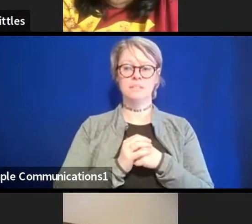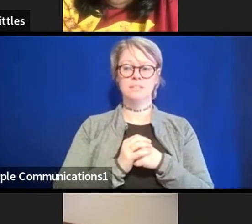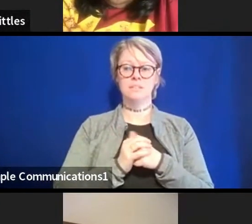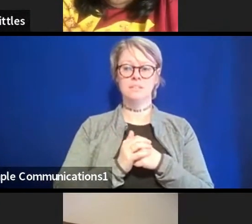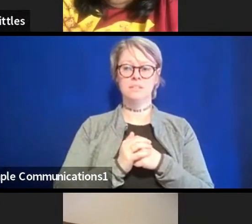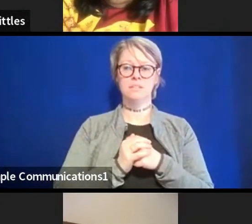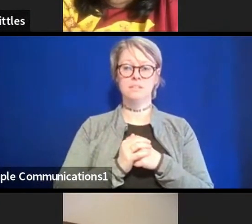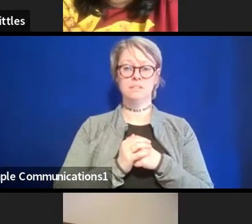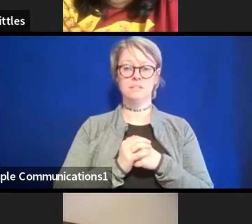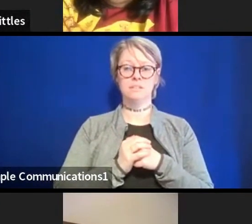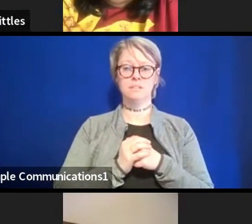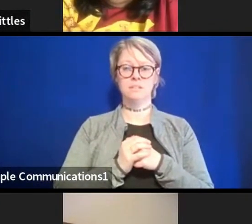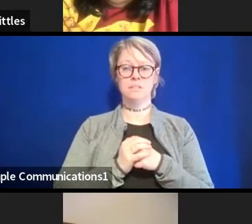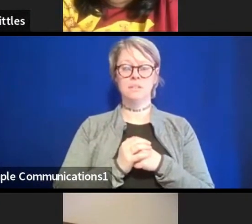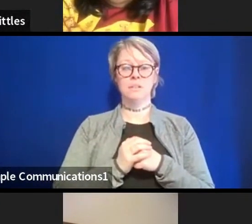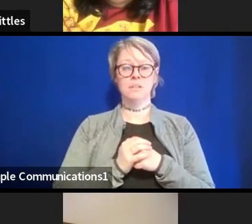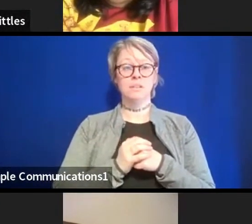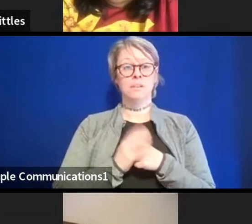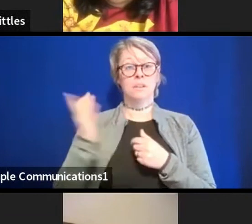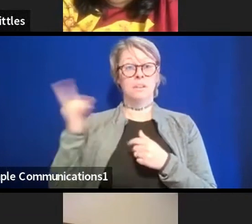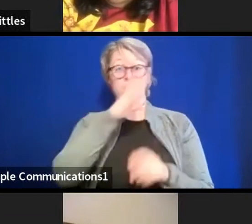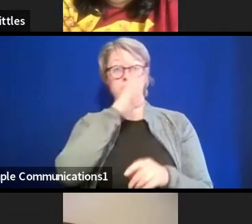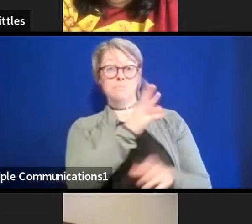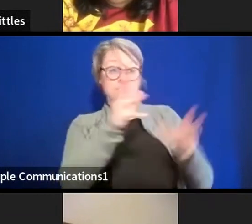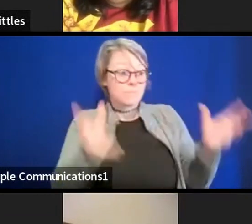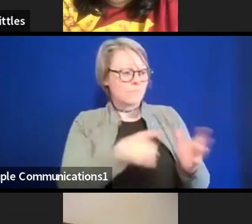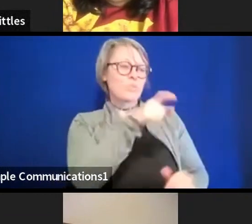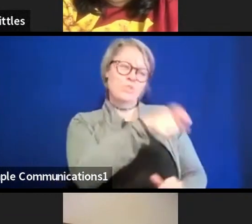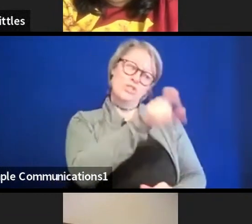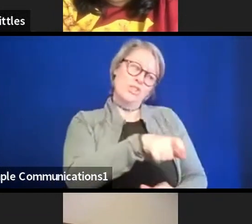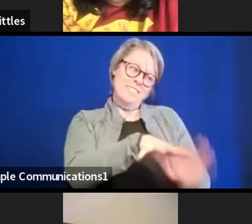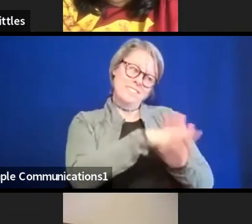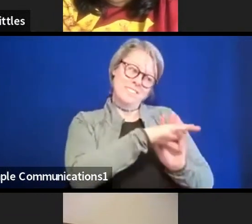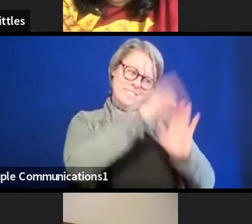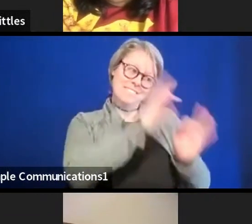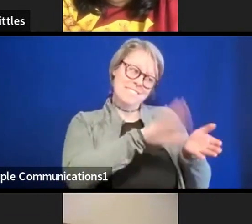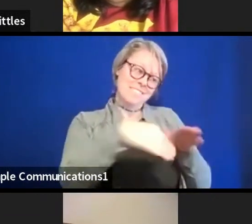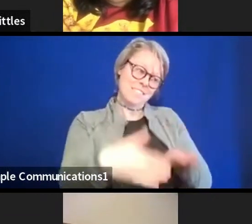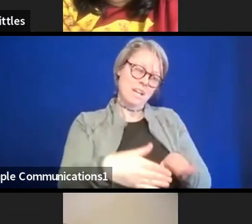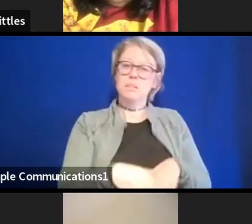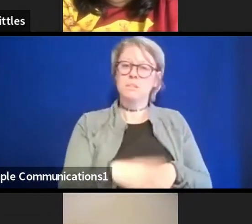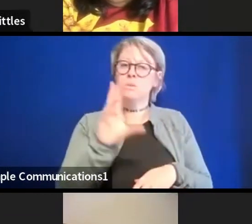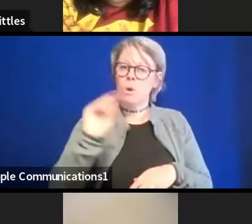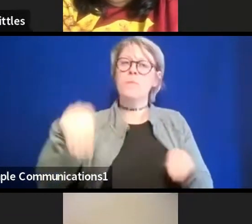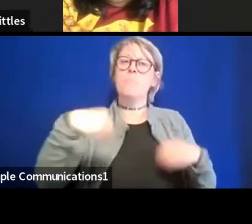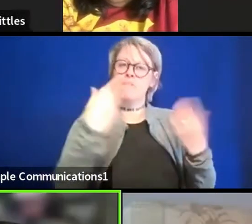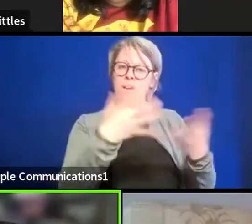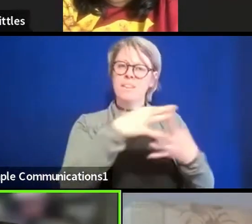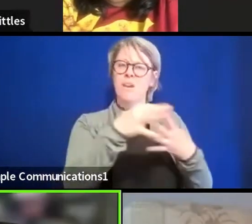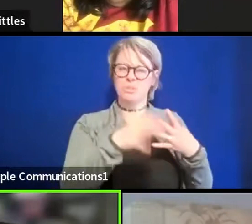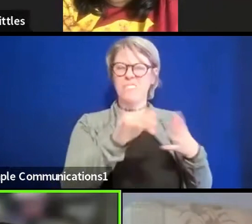not directly encouraging death, they are giving that option, which is still encouraging it.